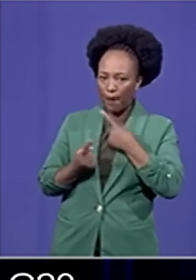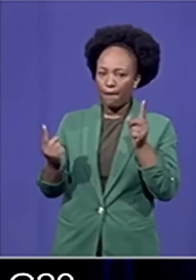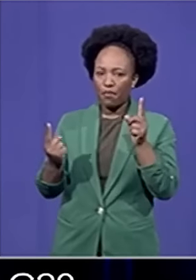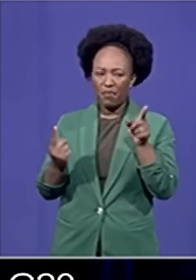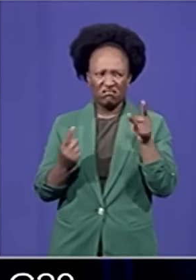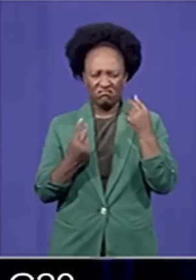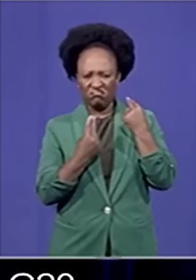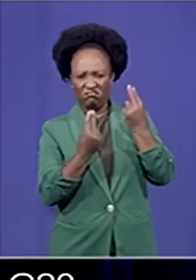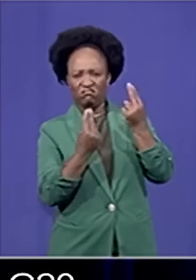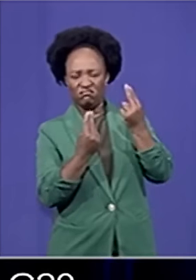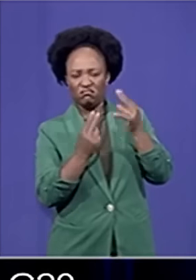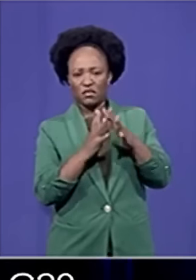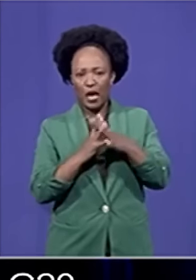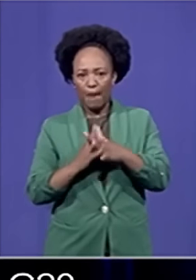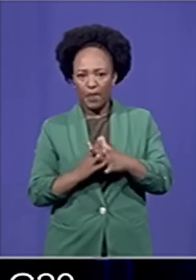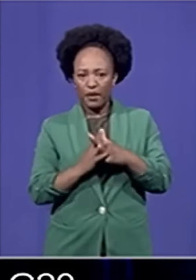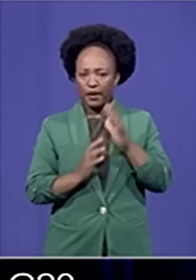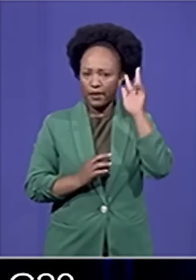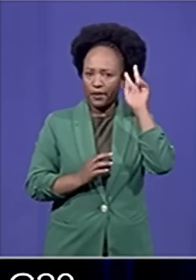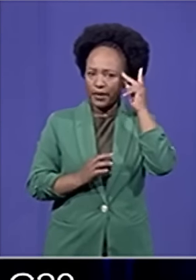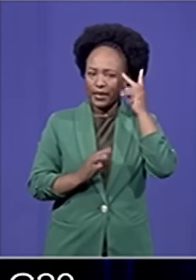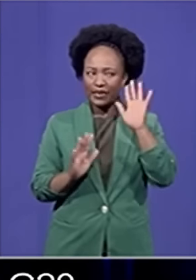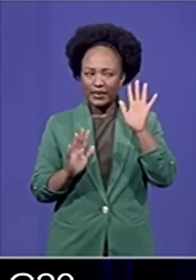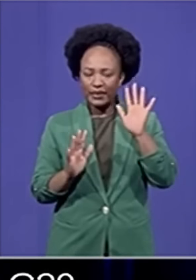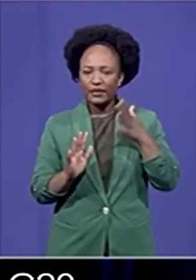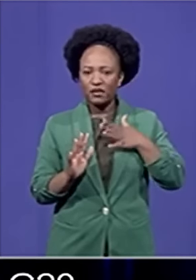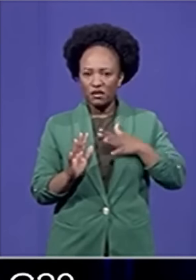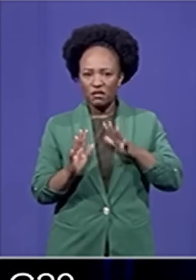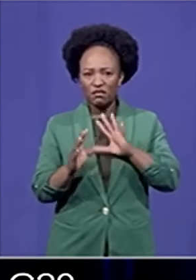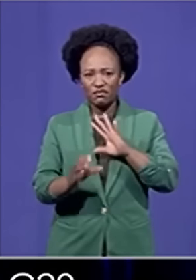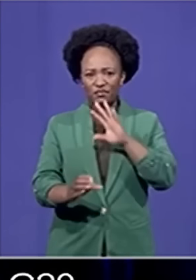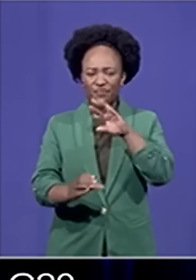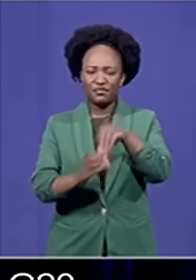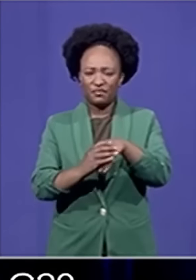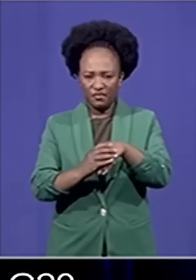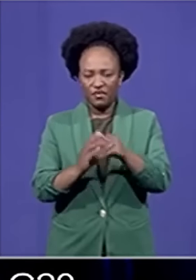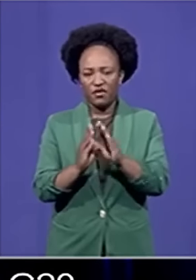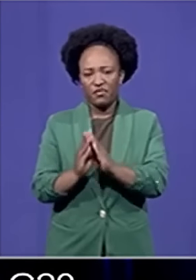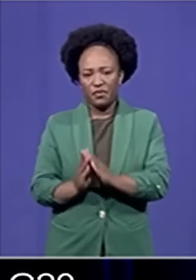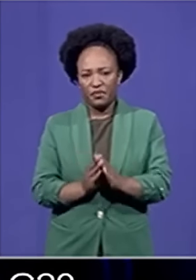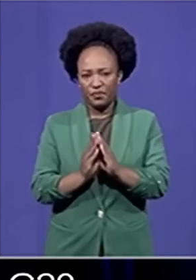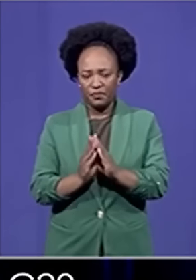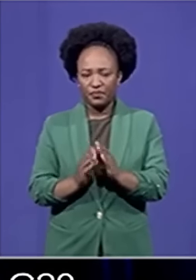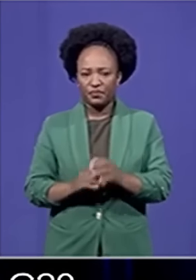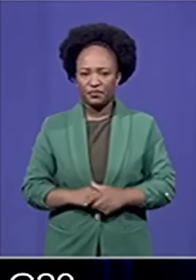ha Amerika e fetola maikutlo mme e batla ho ba le kabelo sebokeng sena.